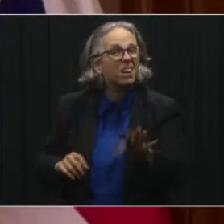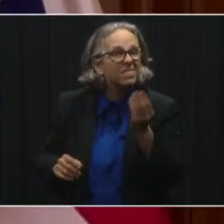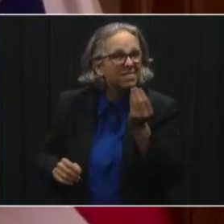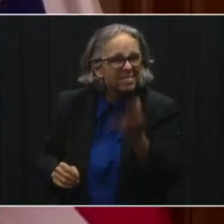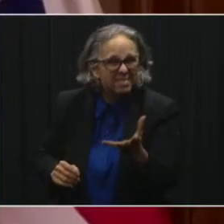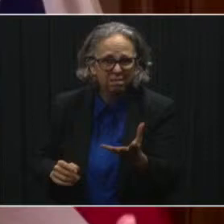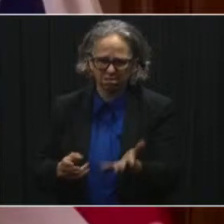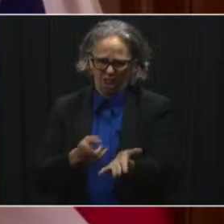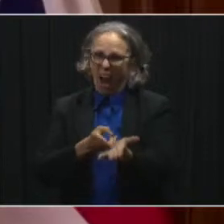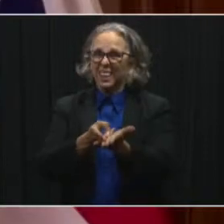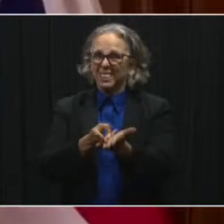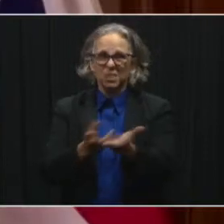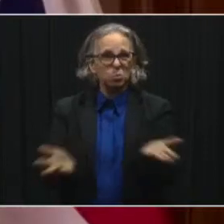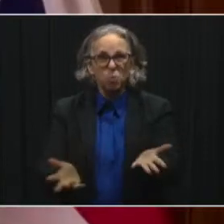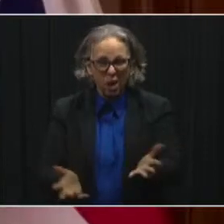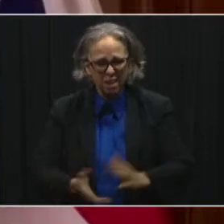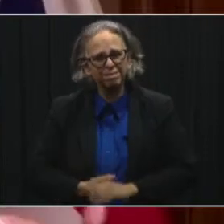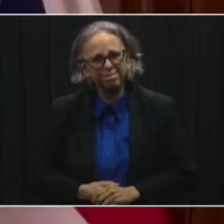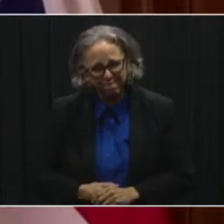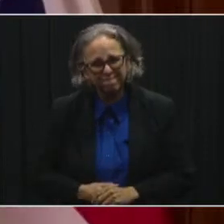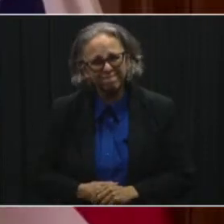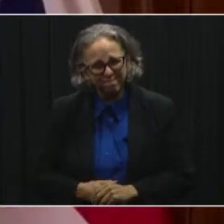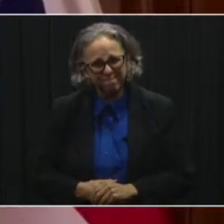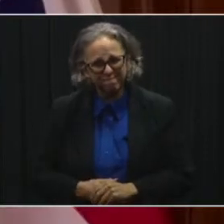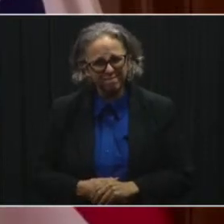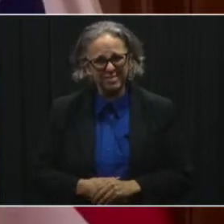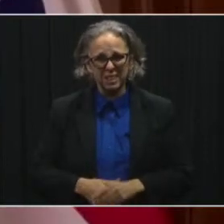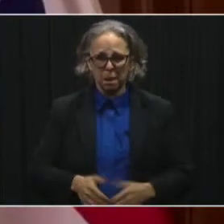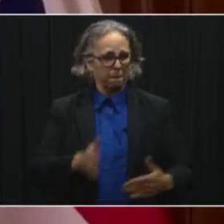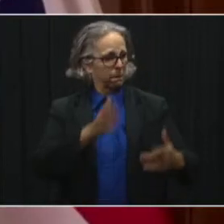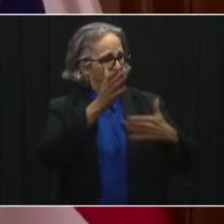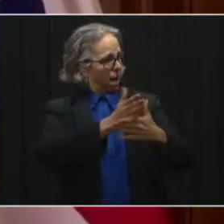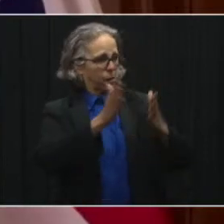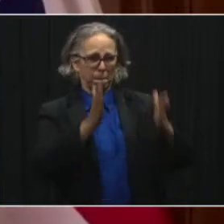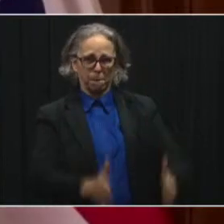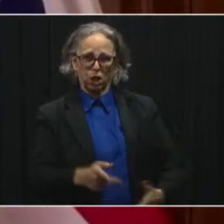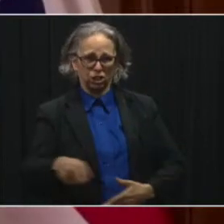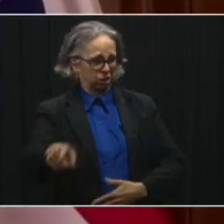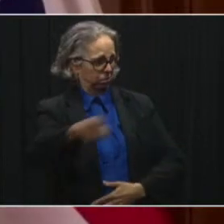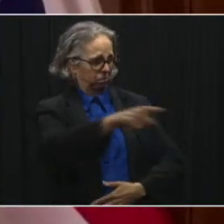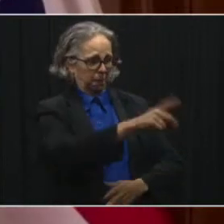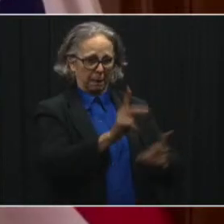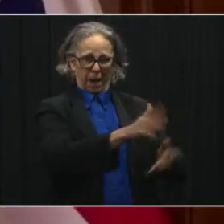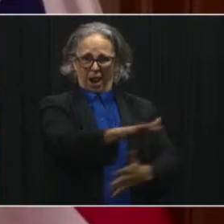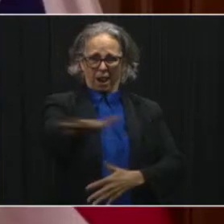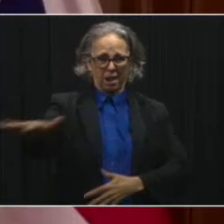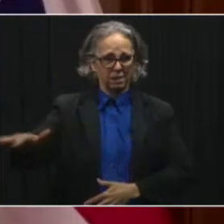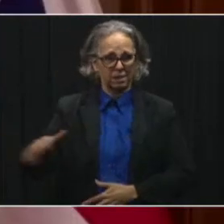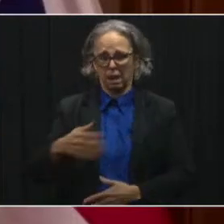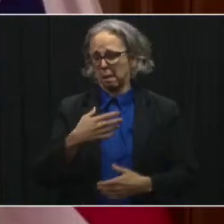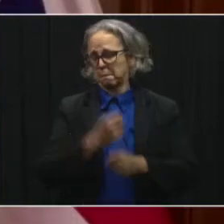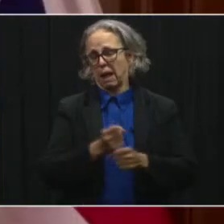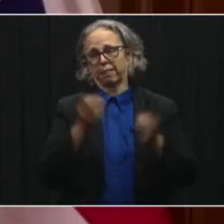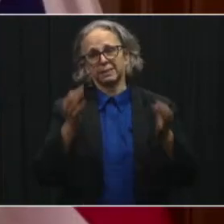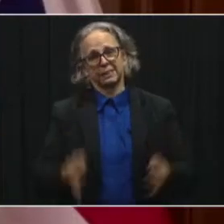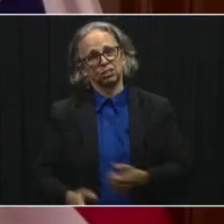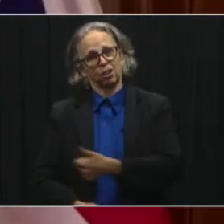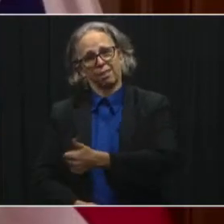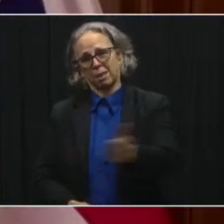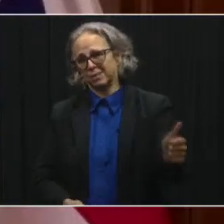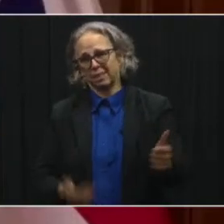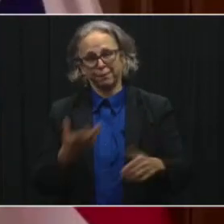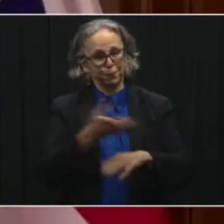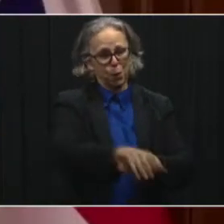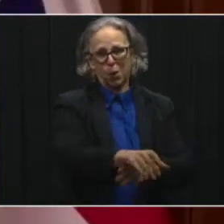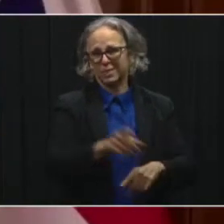the average person out there knows about. And again, a prime example is, responding to the